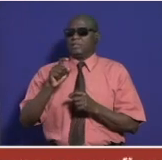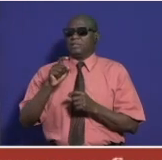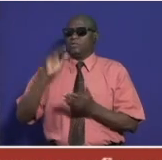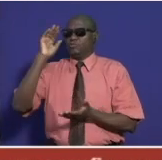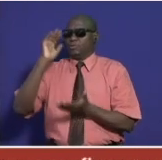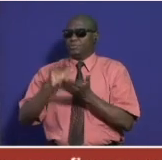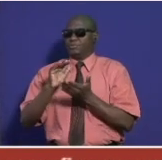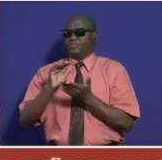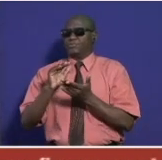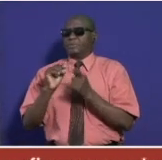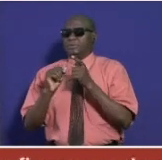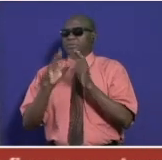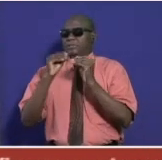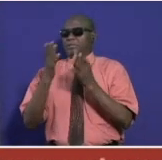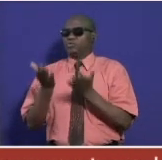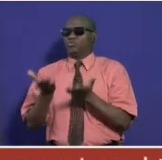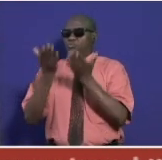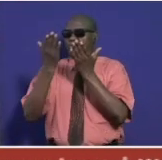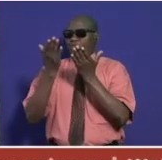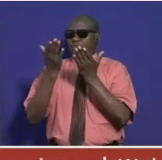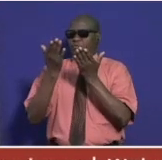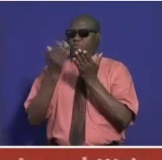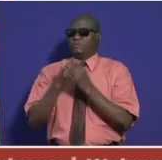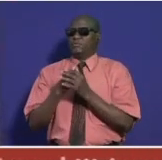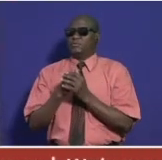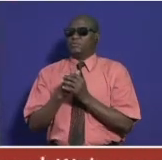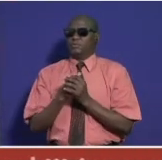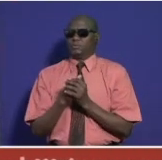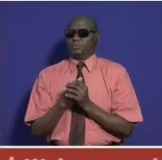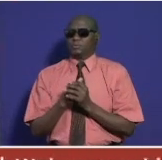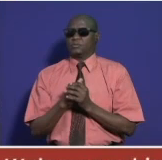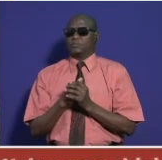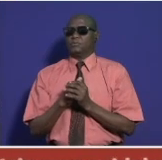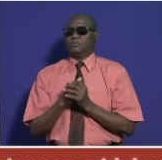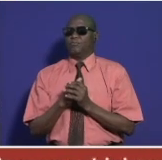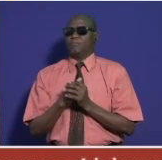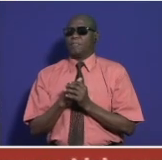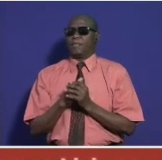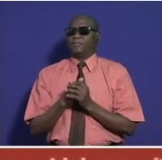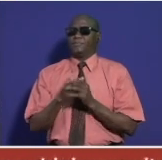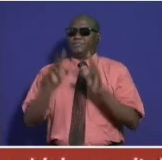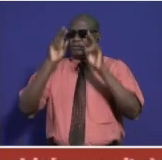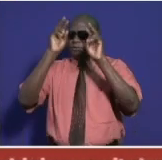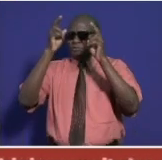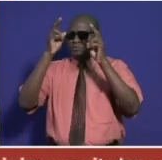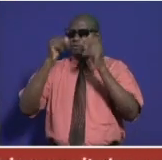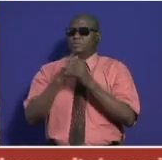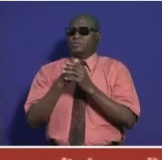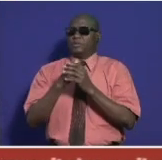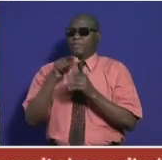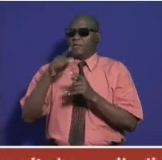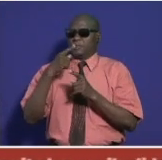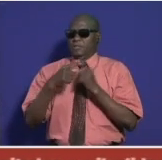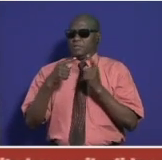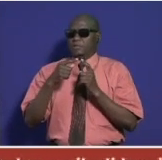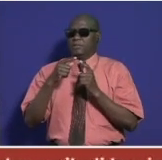kutoa mahitaji bora kwa walimu ili kuimarisha sekta ya elimu. The theme of this year's World Teachers Day, the teachers we want for